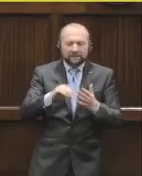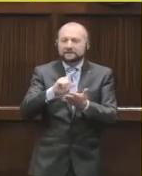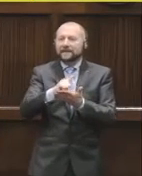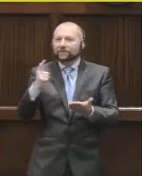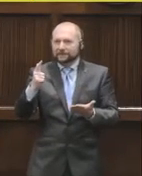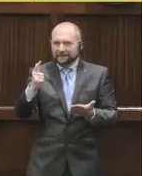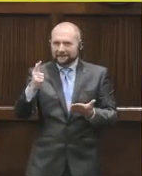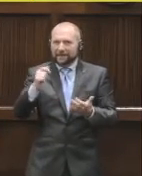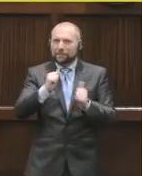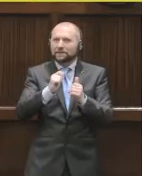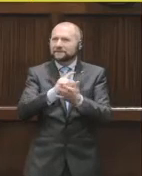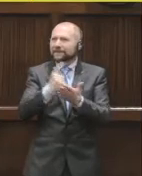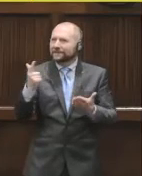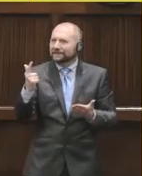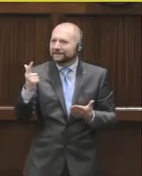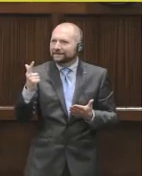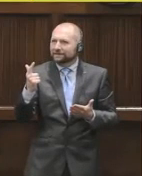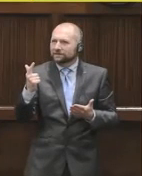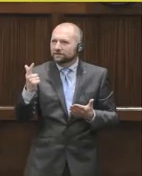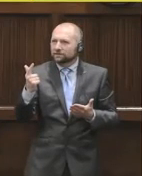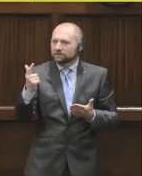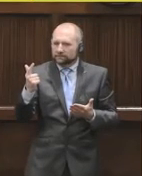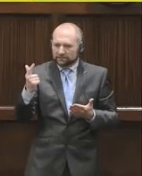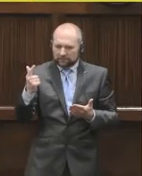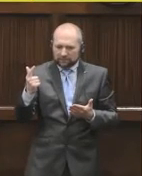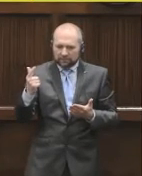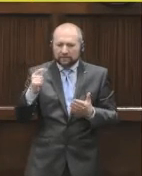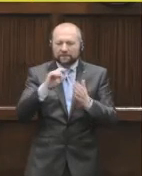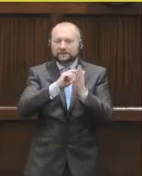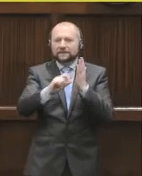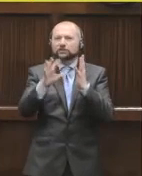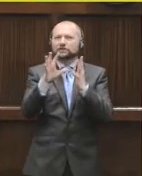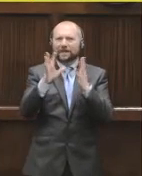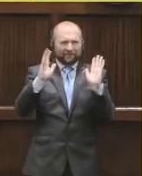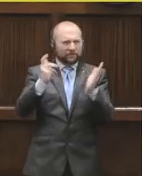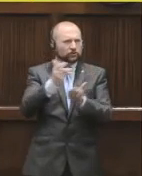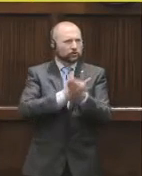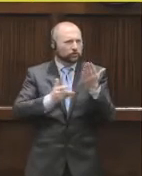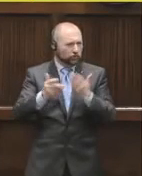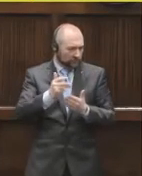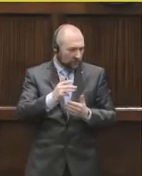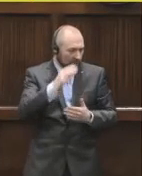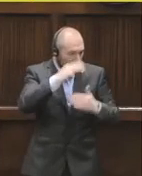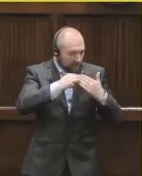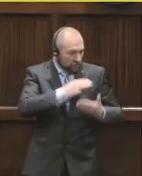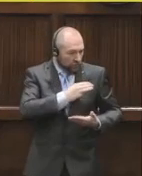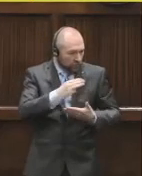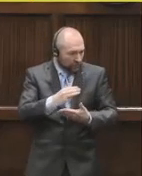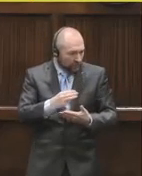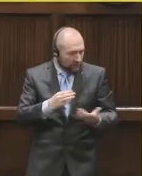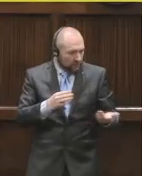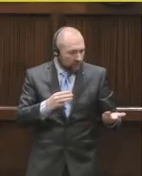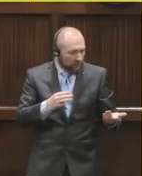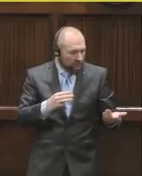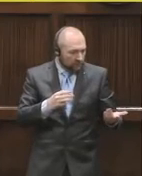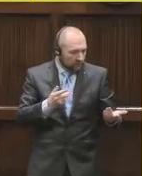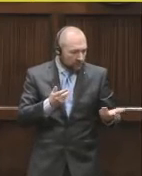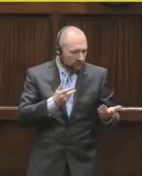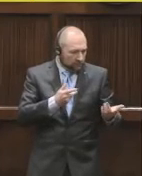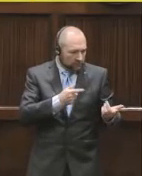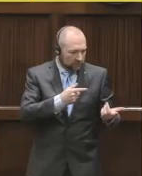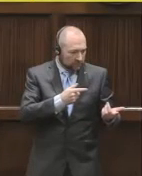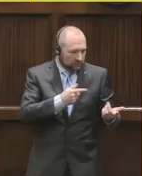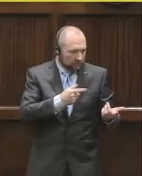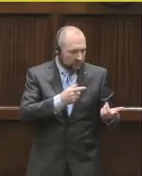17, Section 10, already discussed, that the amendment be made. Minister to move. Minister to